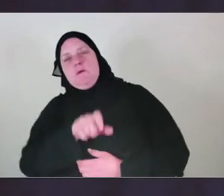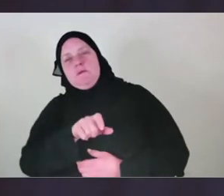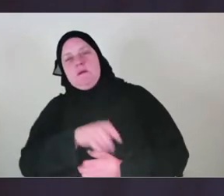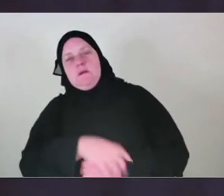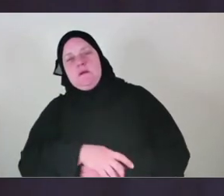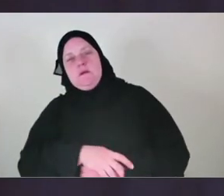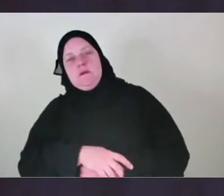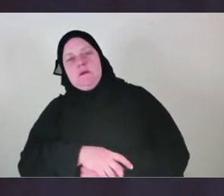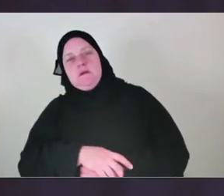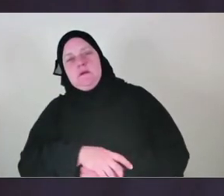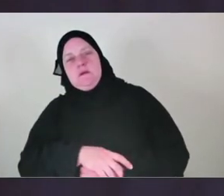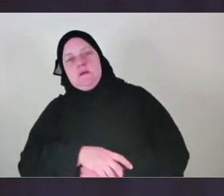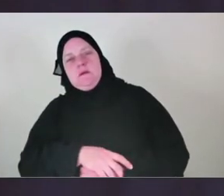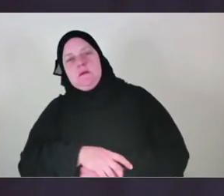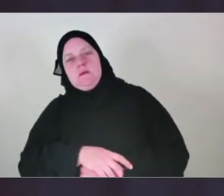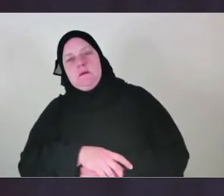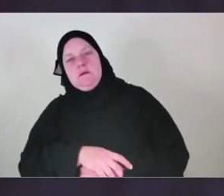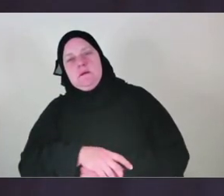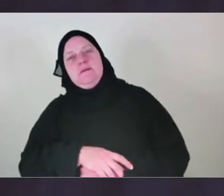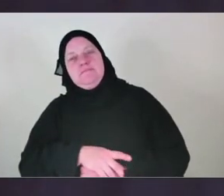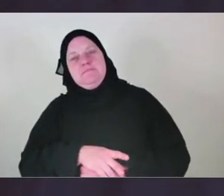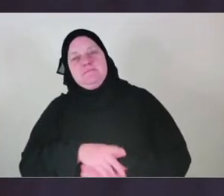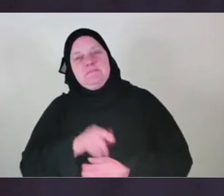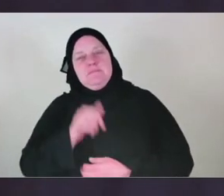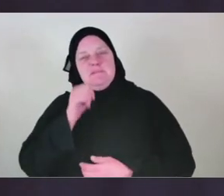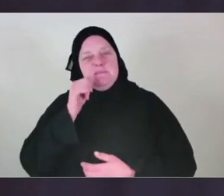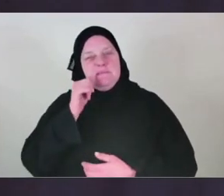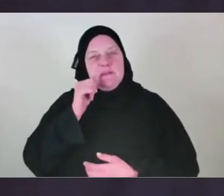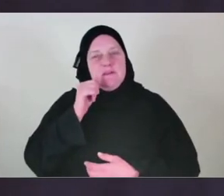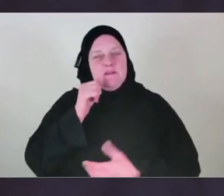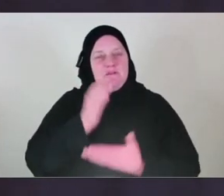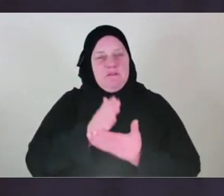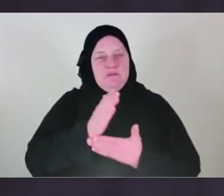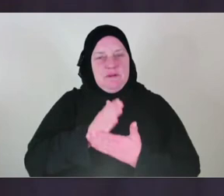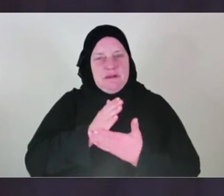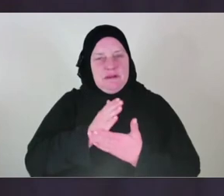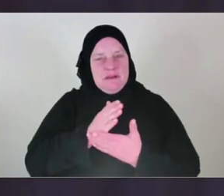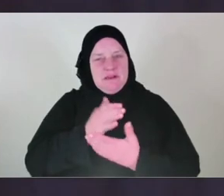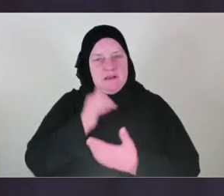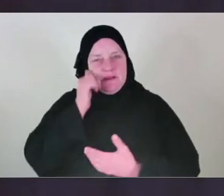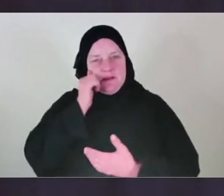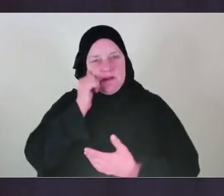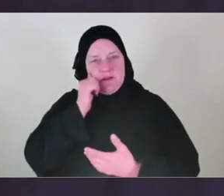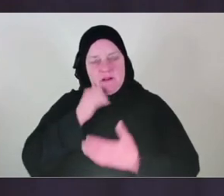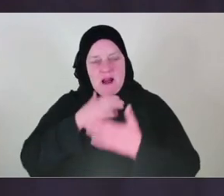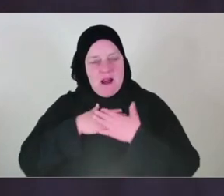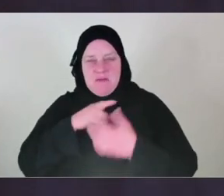that they love this person, they're trying to drag you into deep waters. Don't go there.